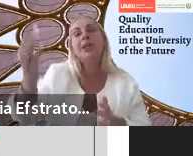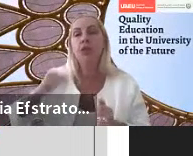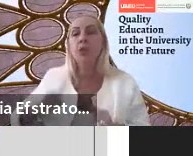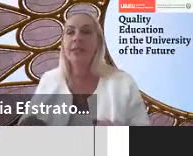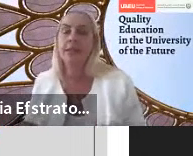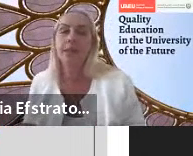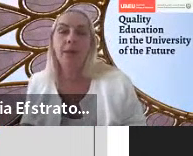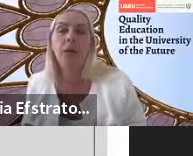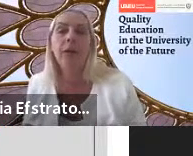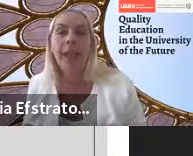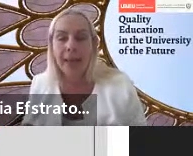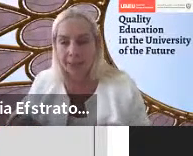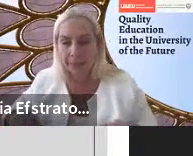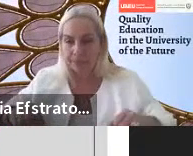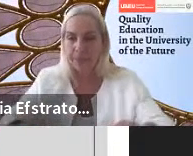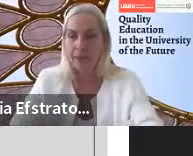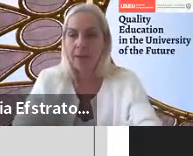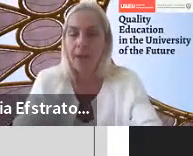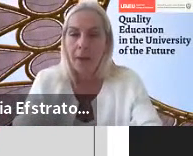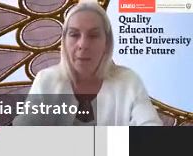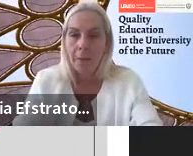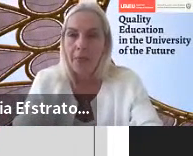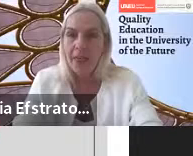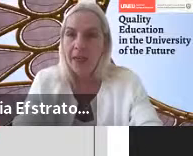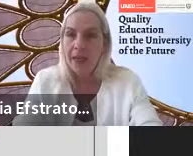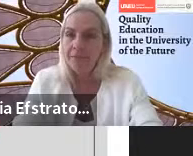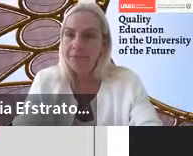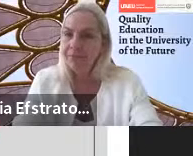So let's do it online.